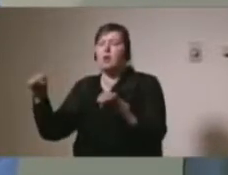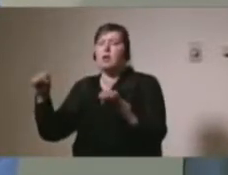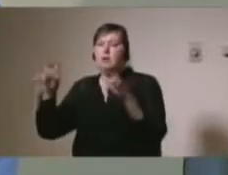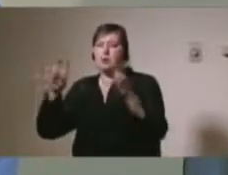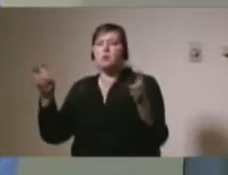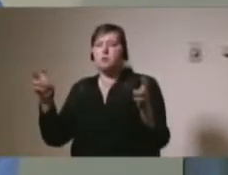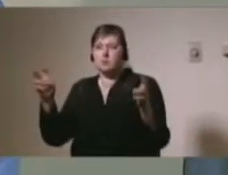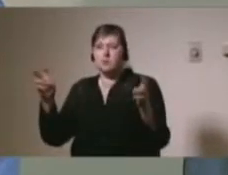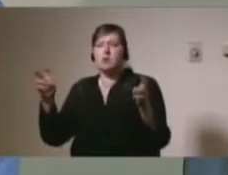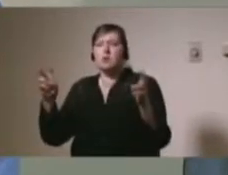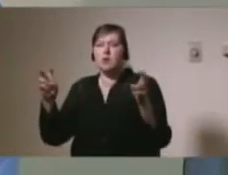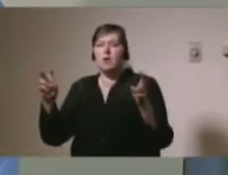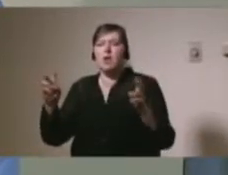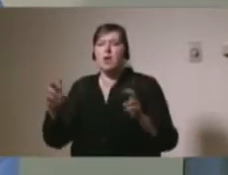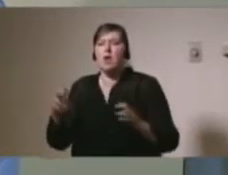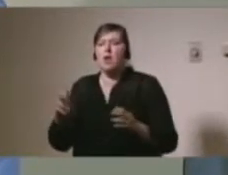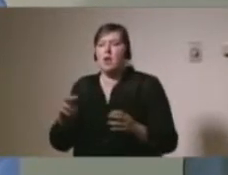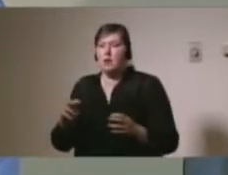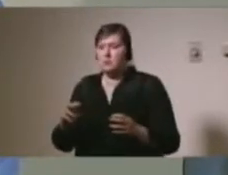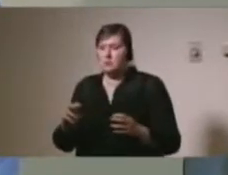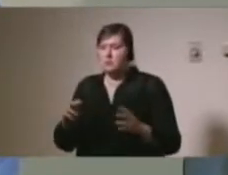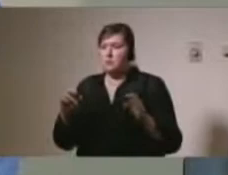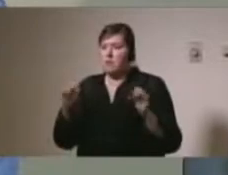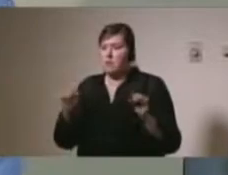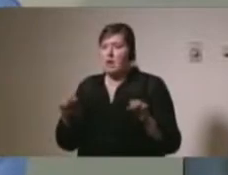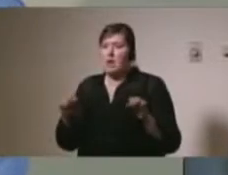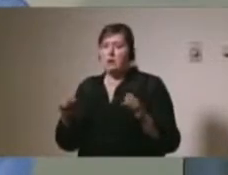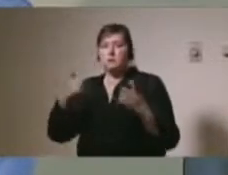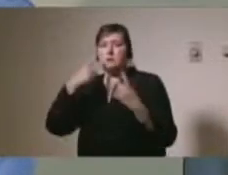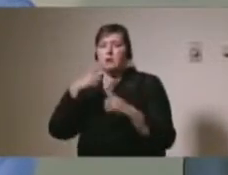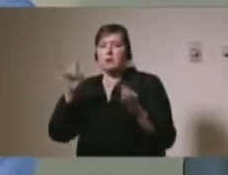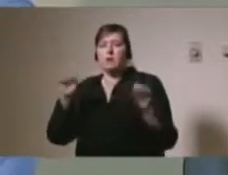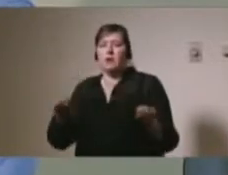particular issue enhances our opportunities, obviously, to win.